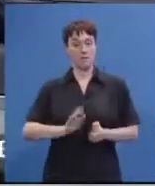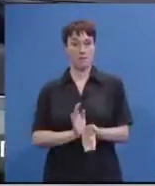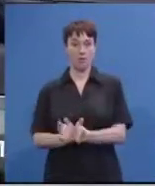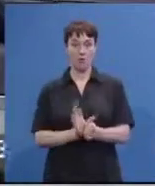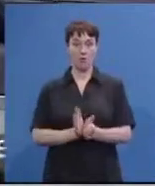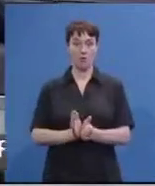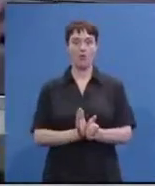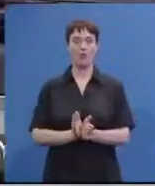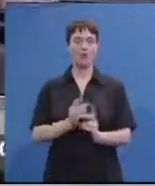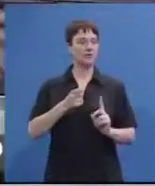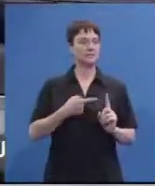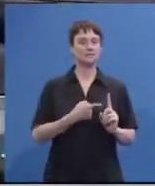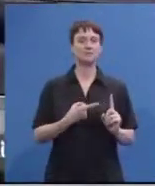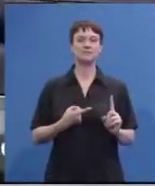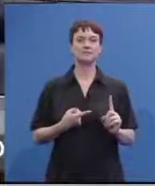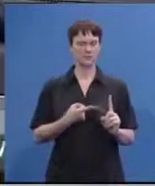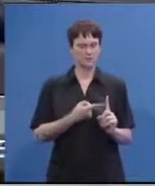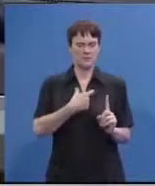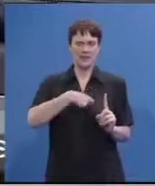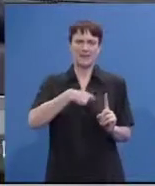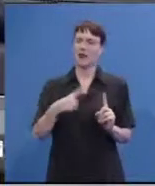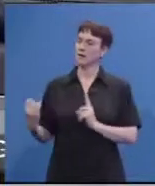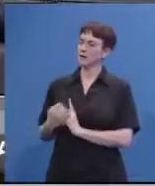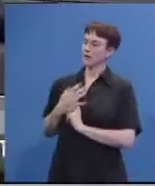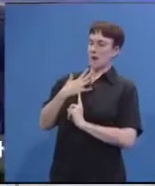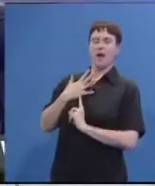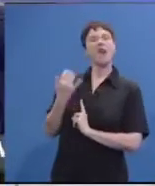this country on the football pitch, and you personally, what are your stories there?